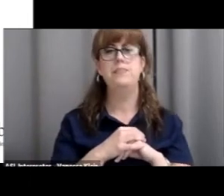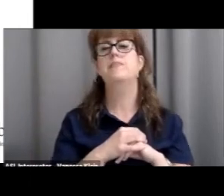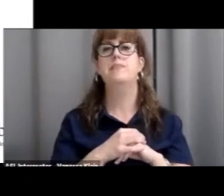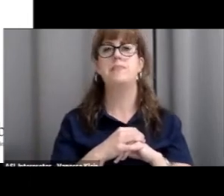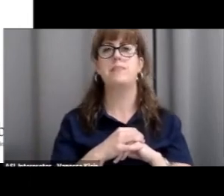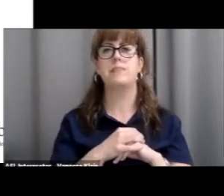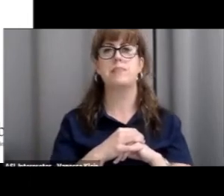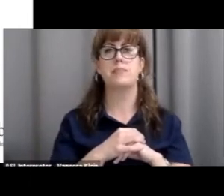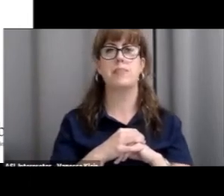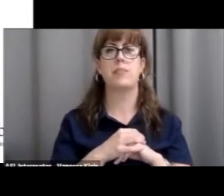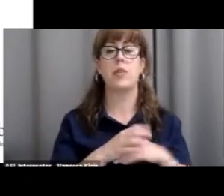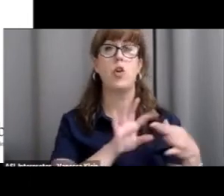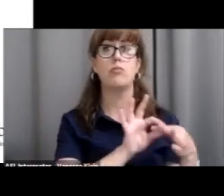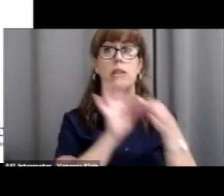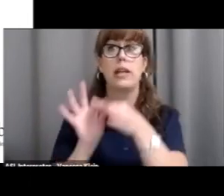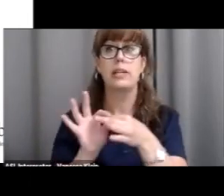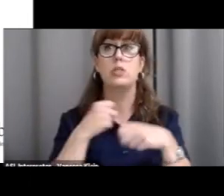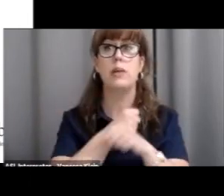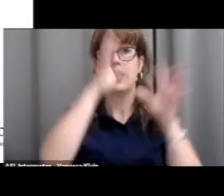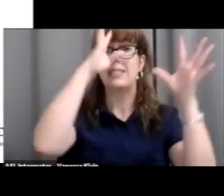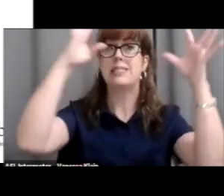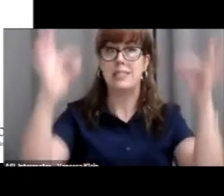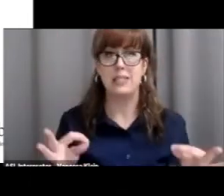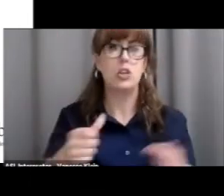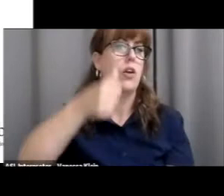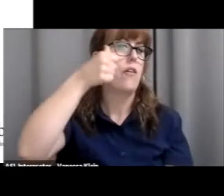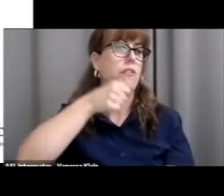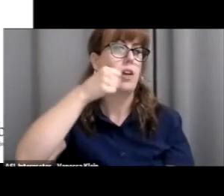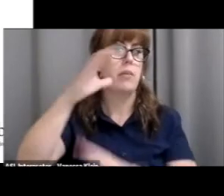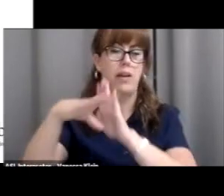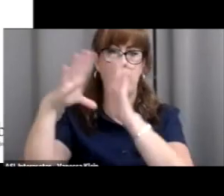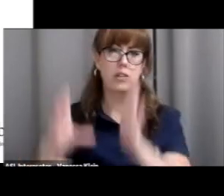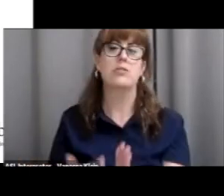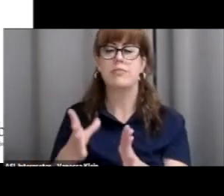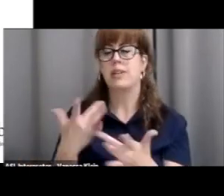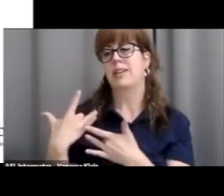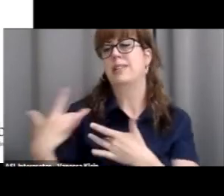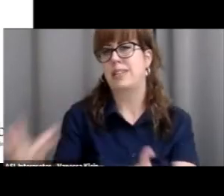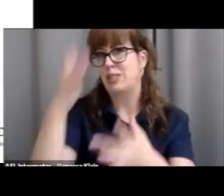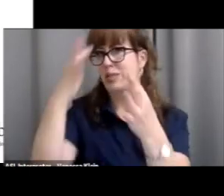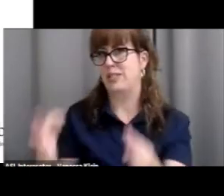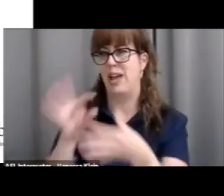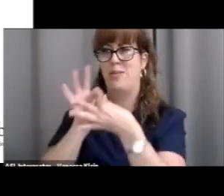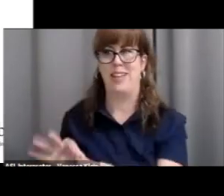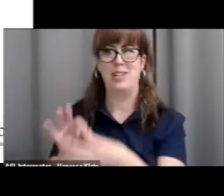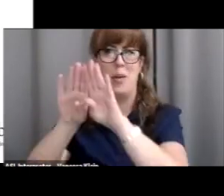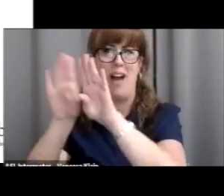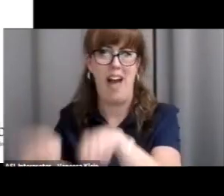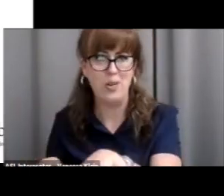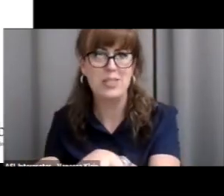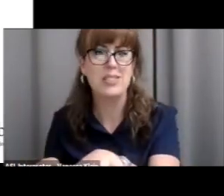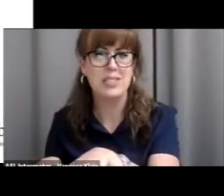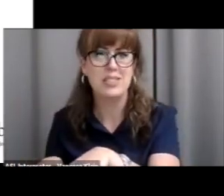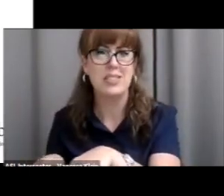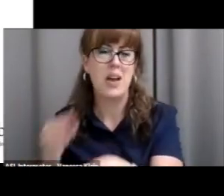As far as decision making goes, female characters are more likely to make decisions about their household versus male characters who are